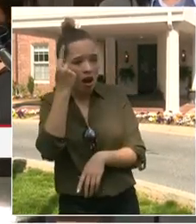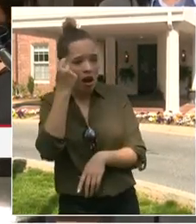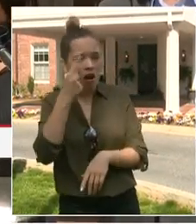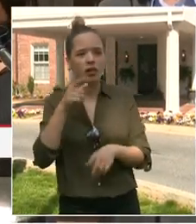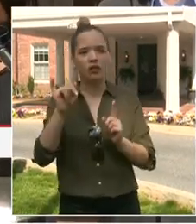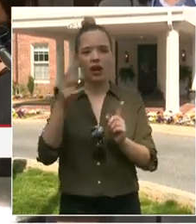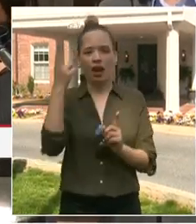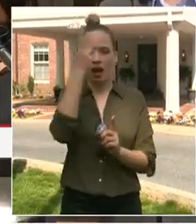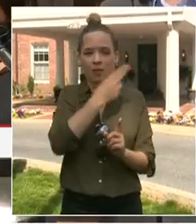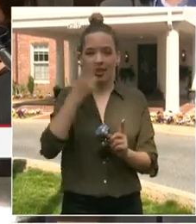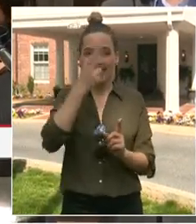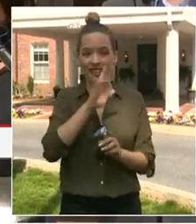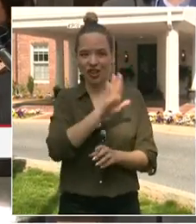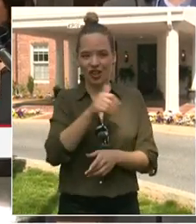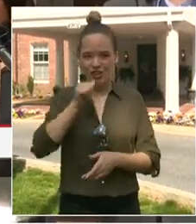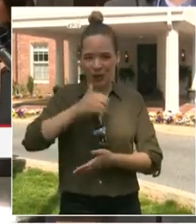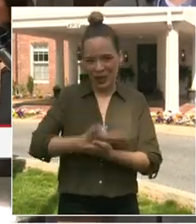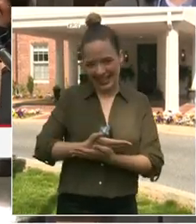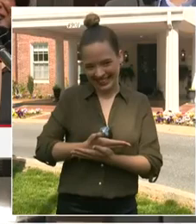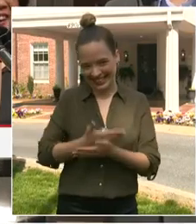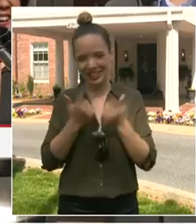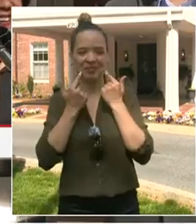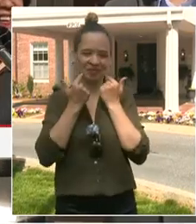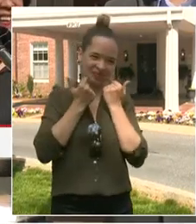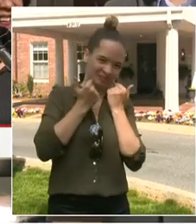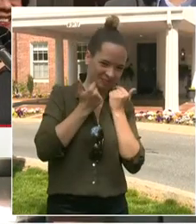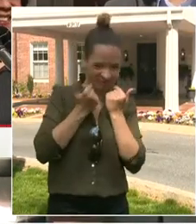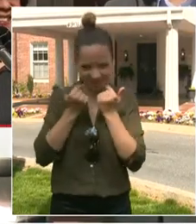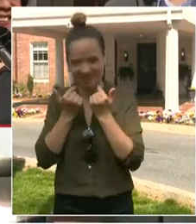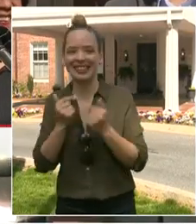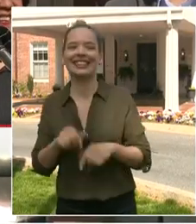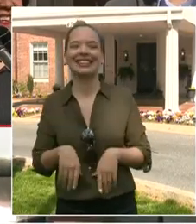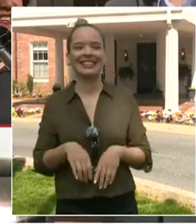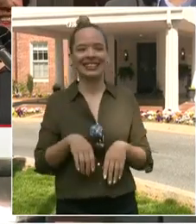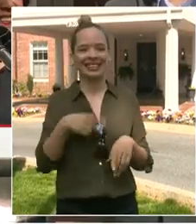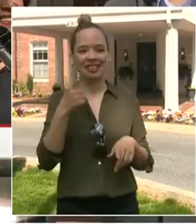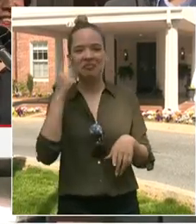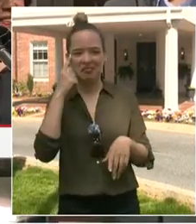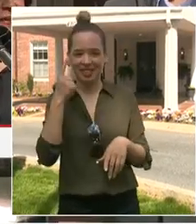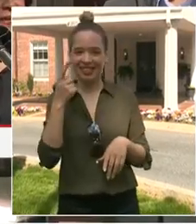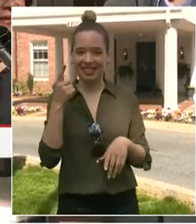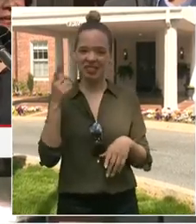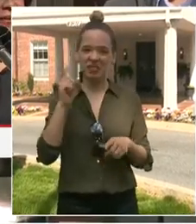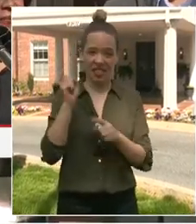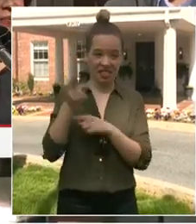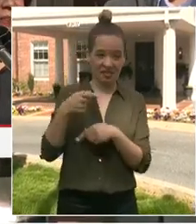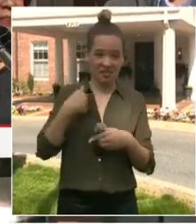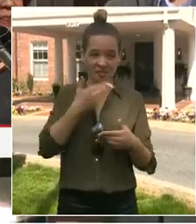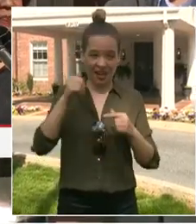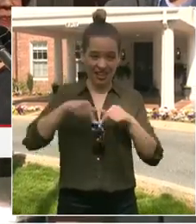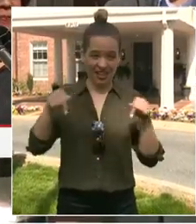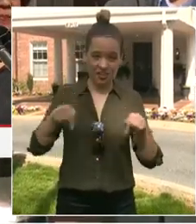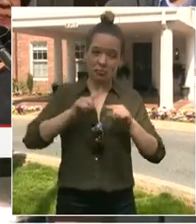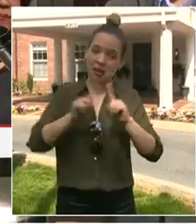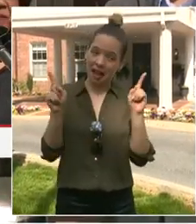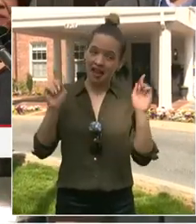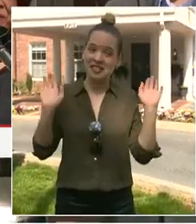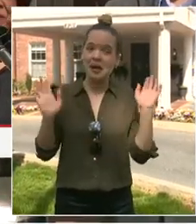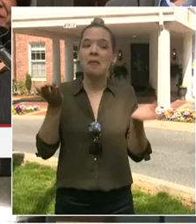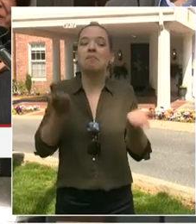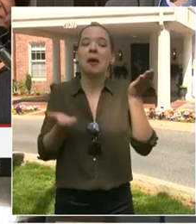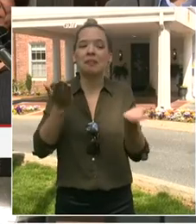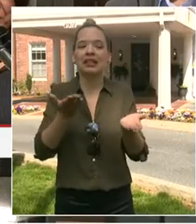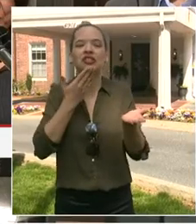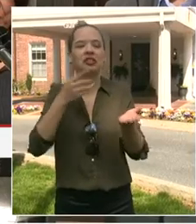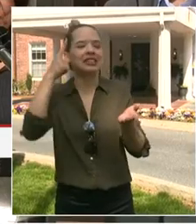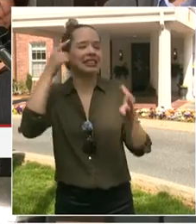daughter and decided that might trump this. I don't know, probably a good decision on her part. But she asked